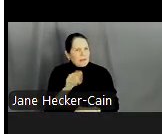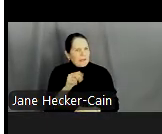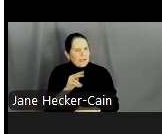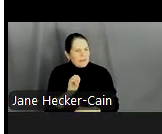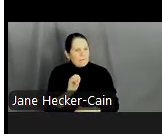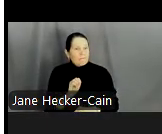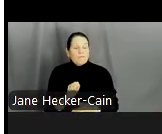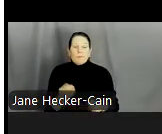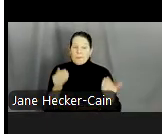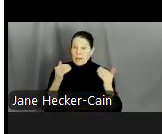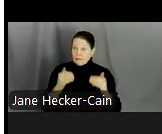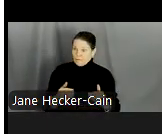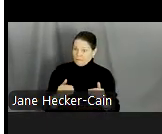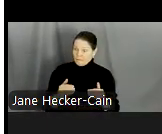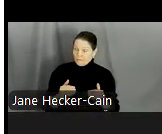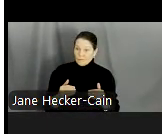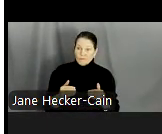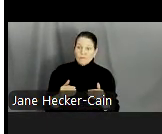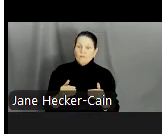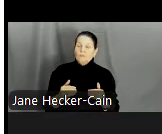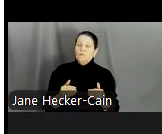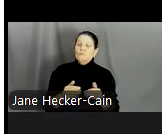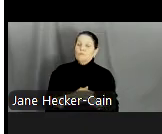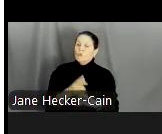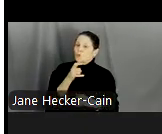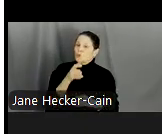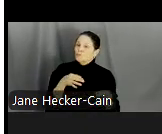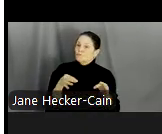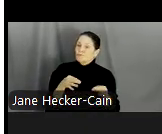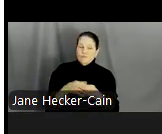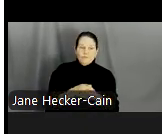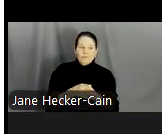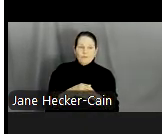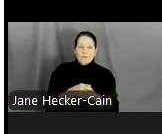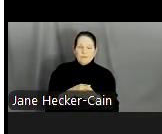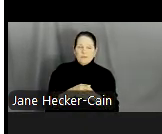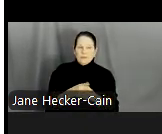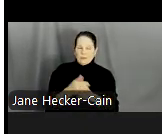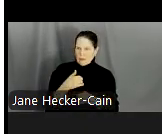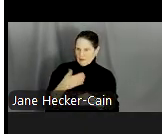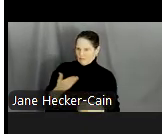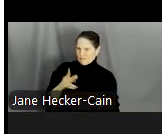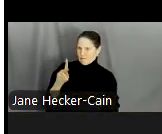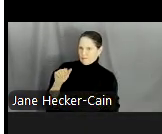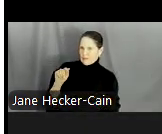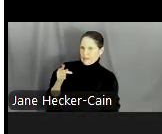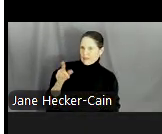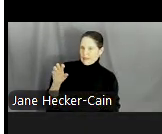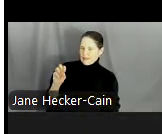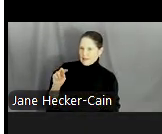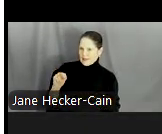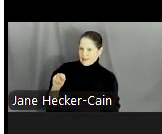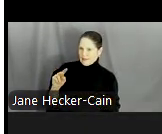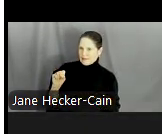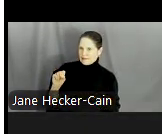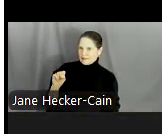So now we're going to hear, and just for introducing myself, I'm Kathleen Zegda. I'm with the Public Health Institute of